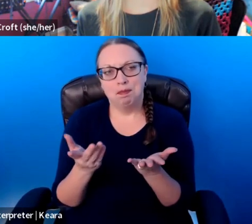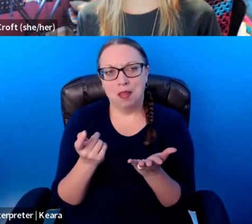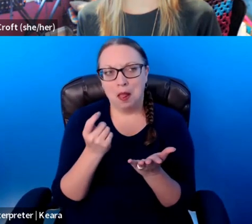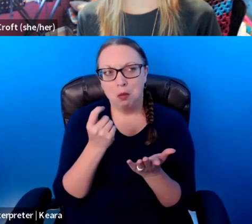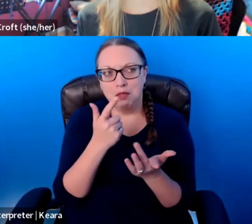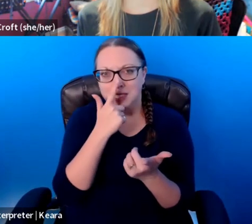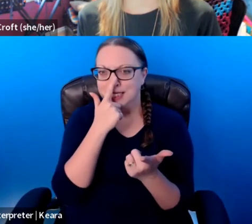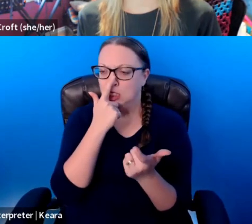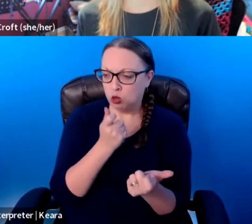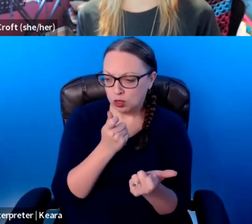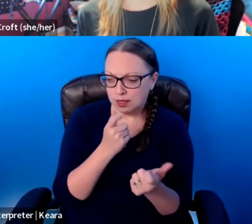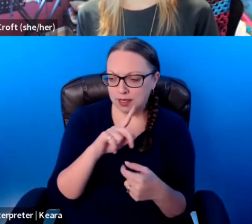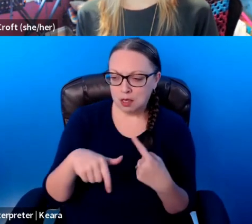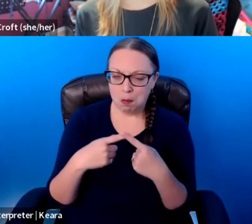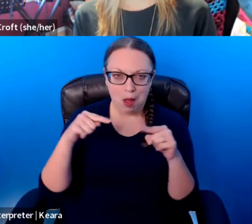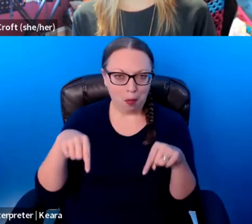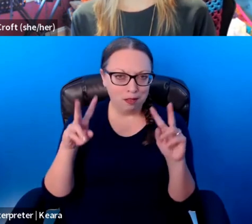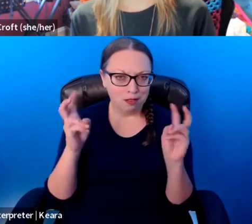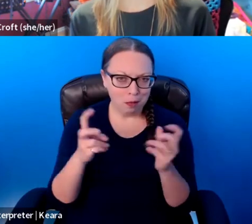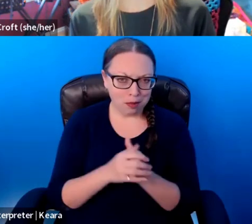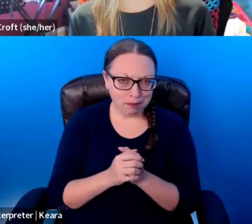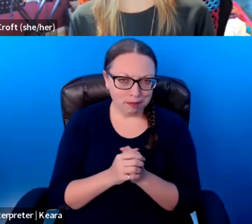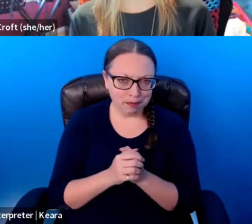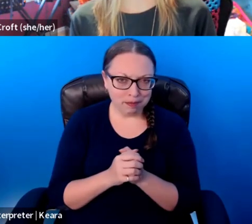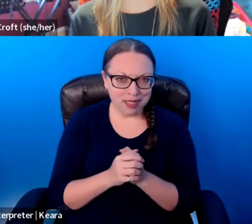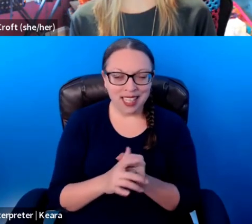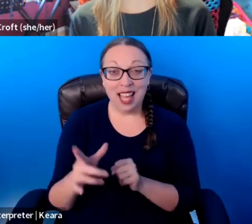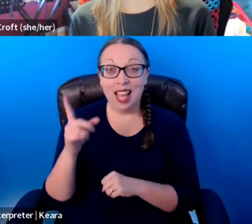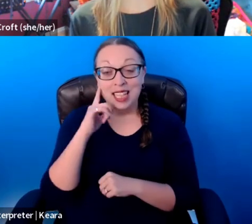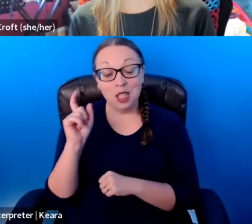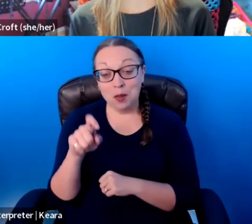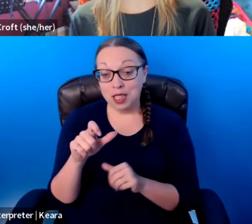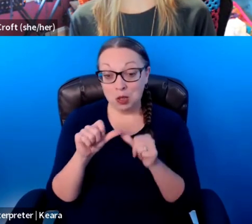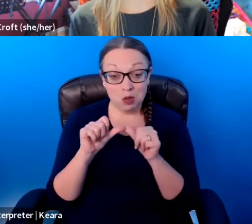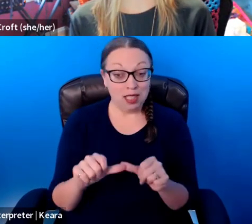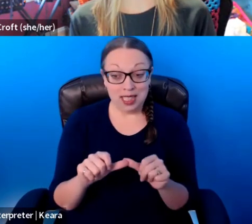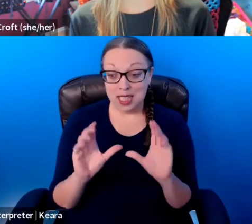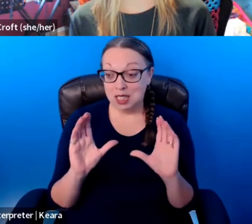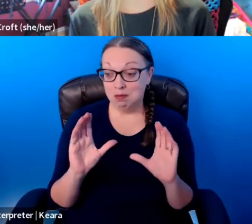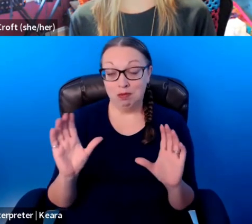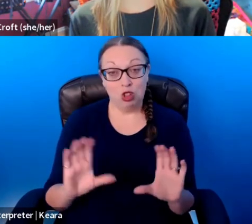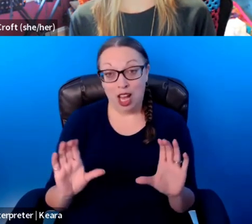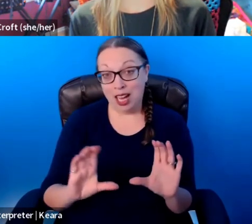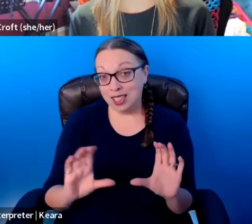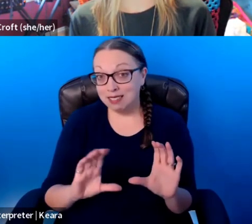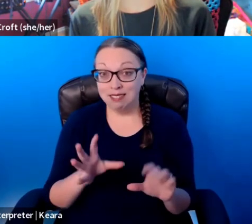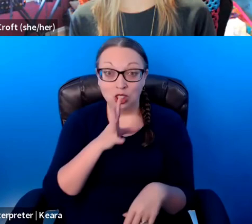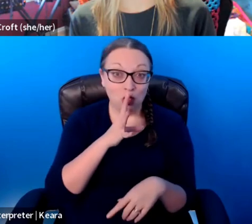interest around this topic. I think we need to just keep talking to each other and sharing this information